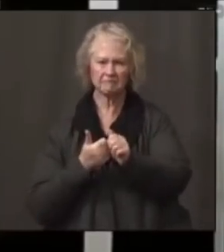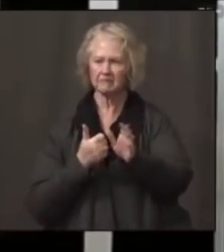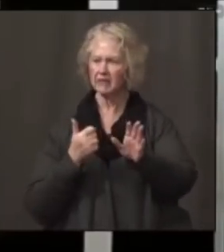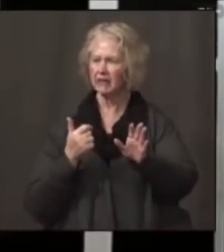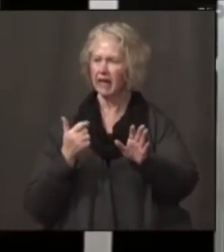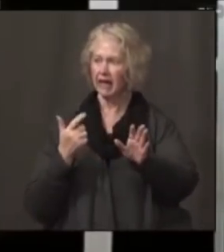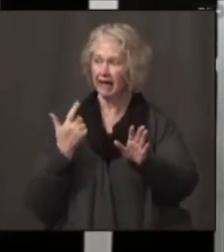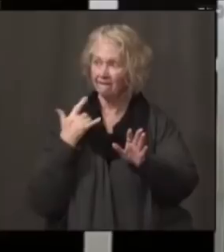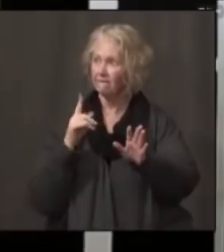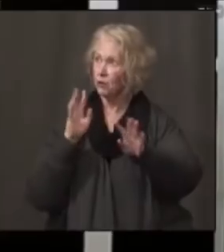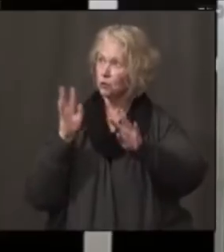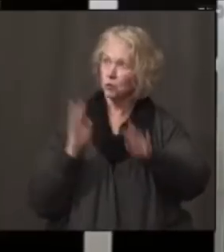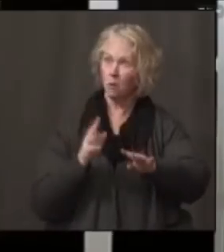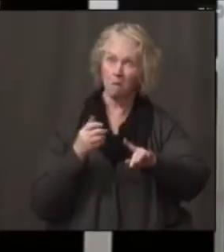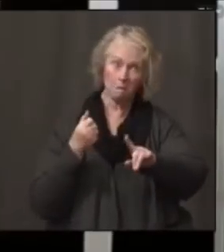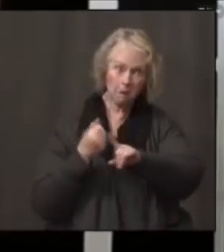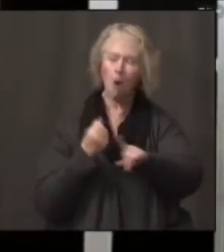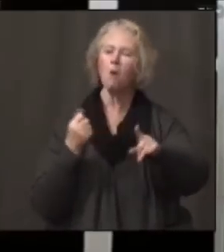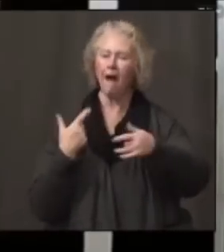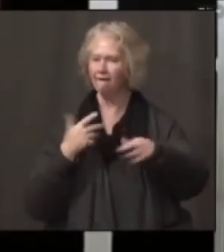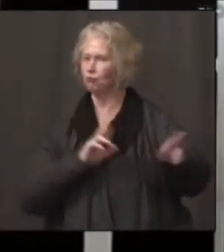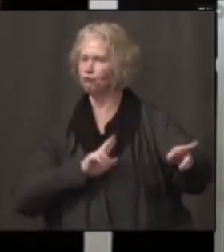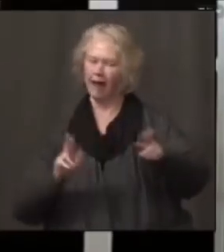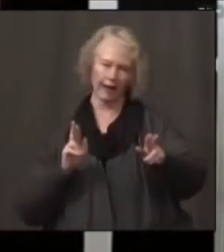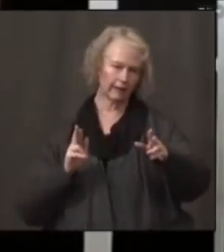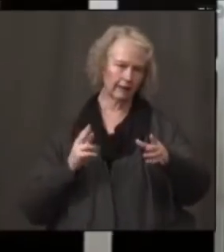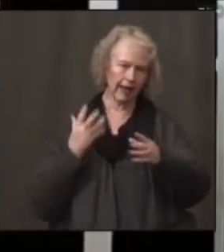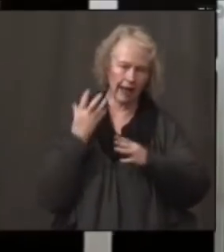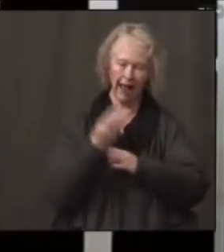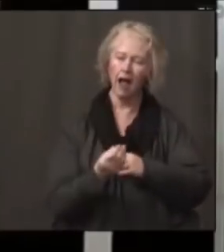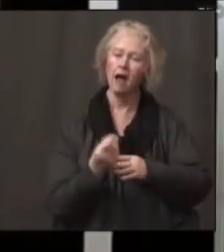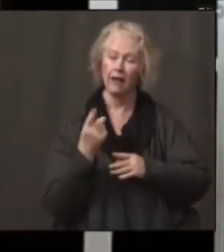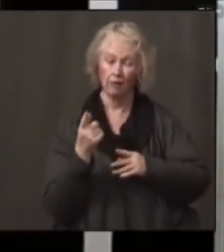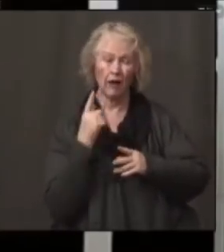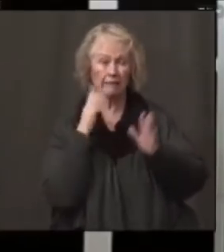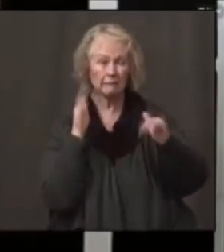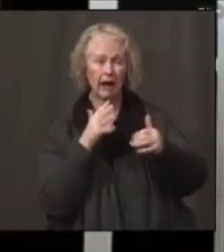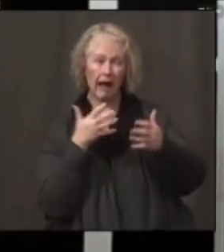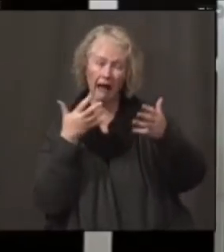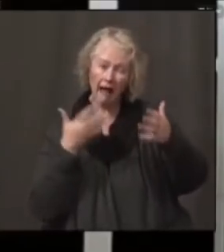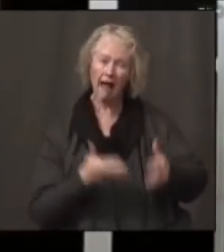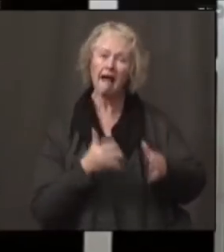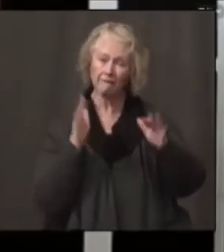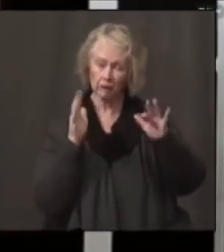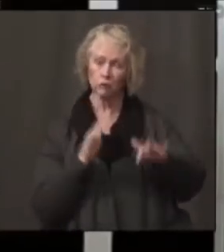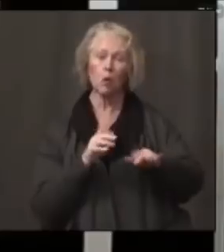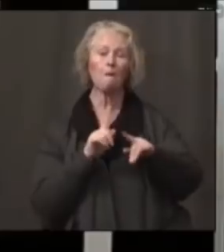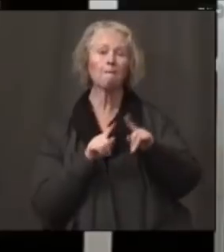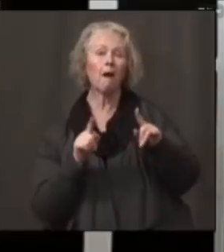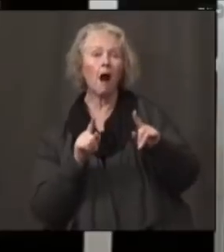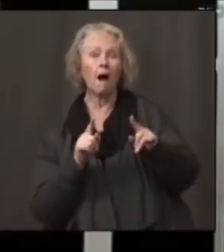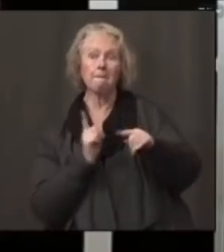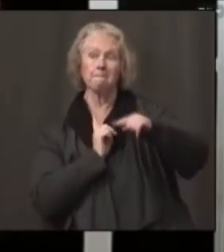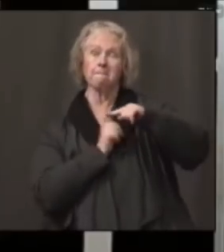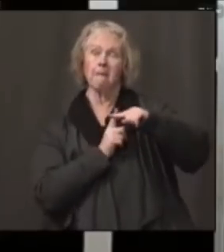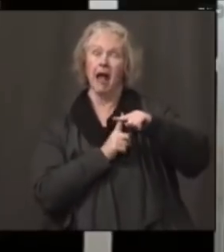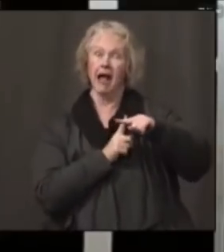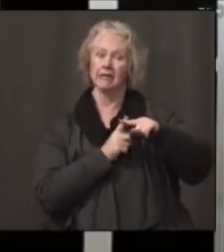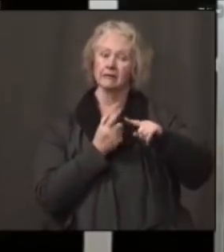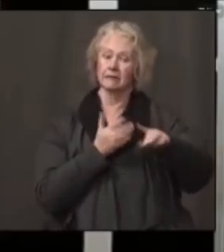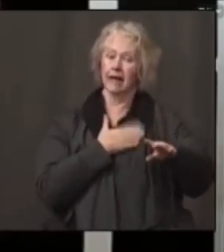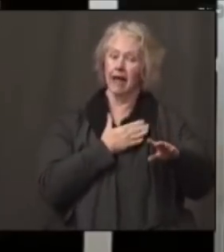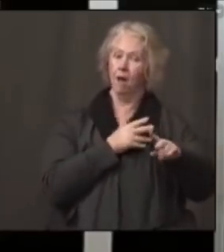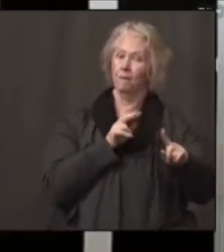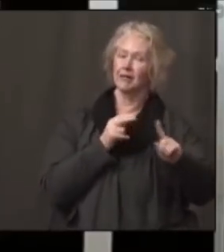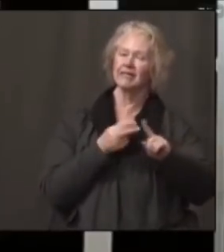the storm hit. Although the forecast is for significant snow, the good news from utilities perspective is